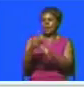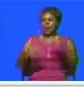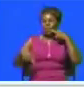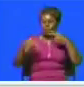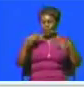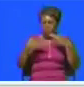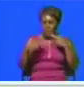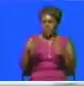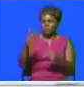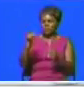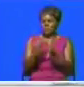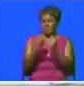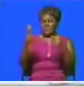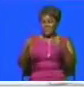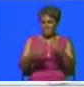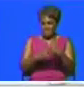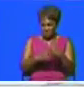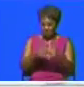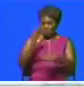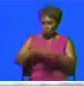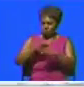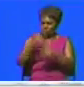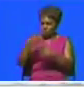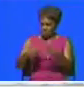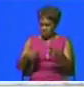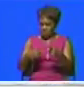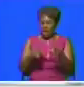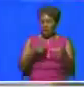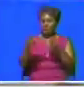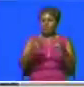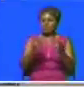market if 2017 will be a good year for the tourism